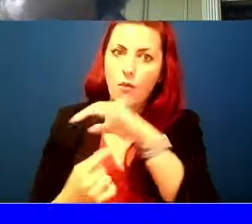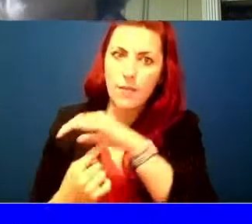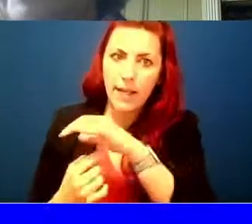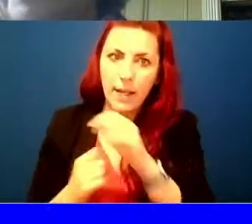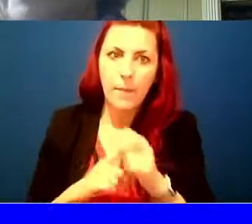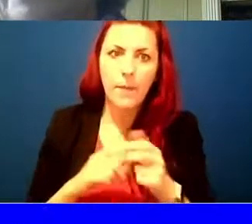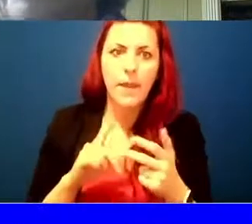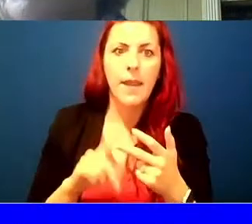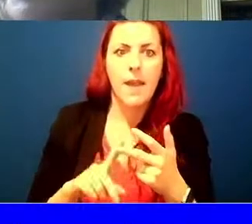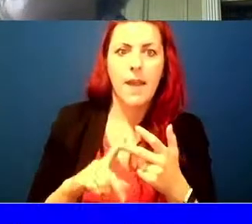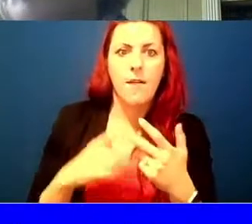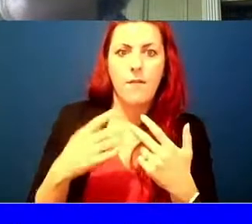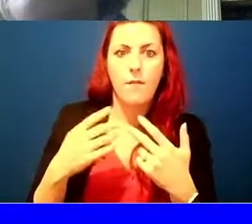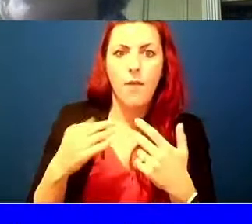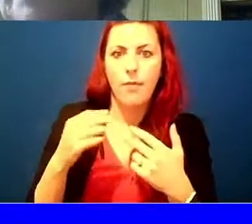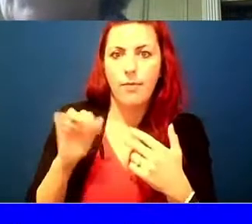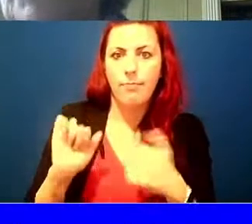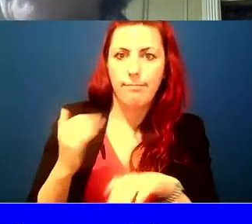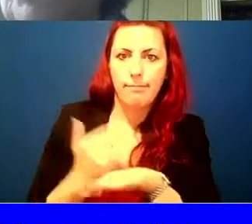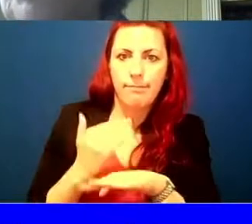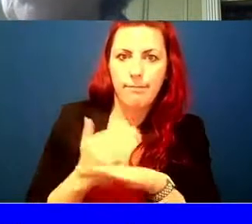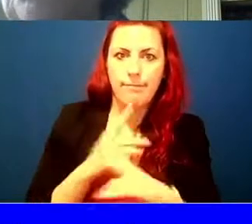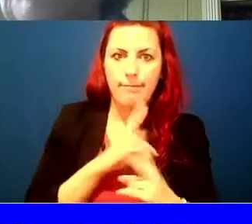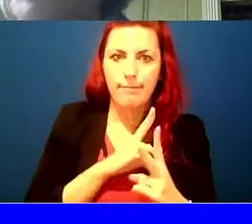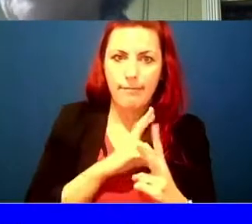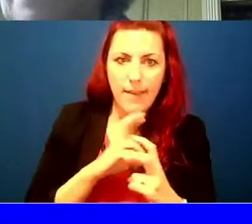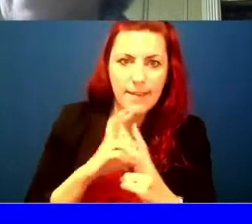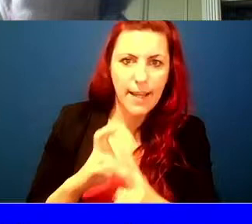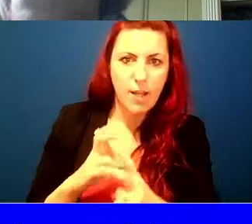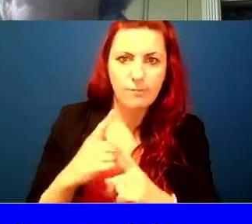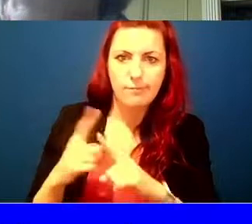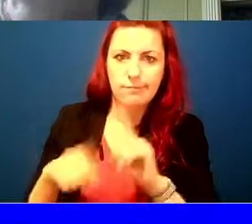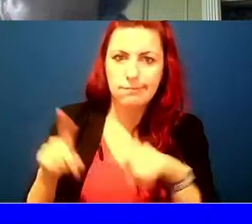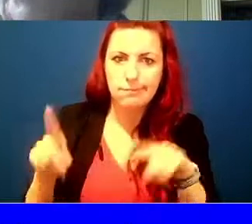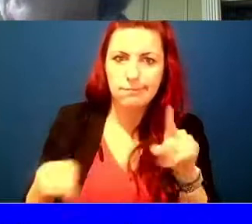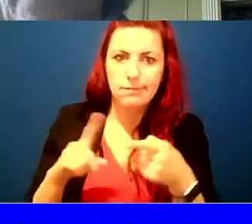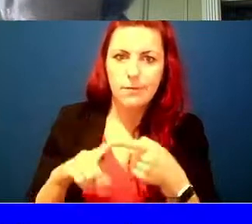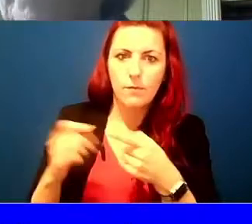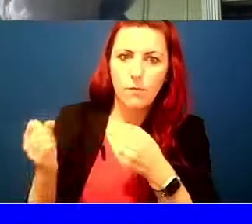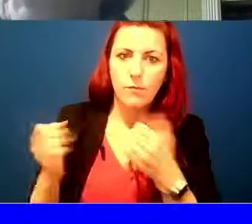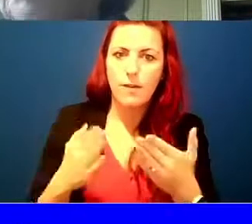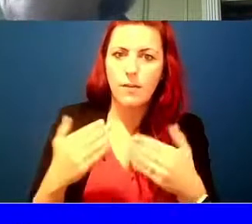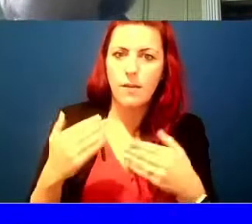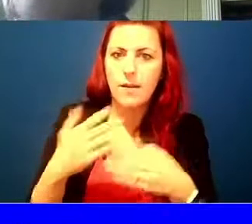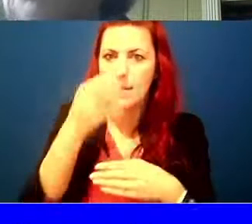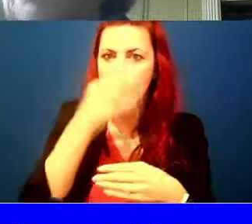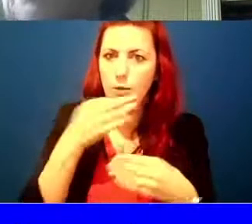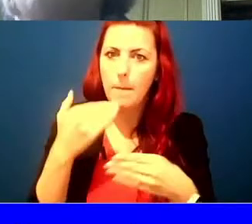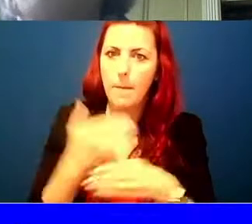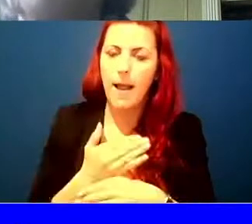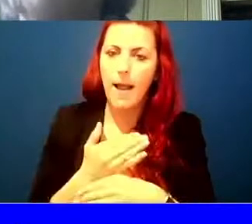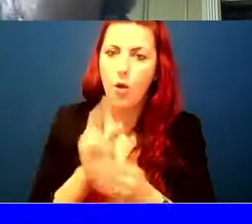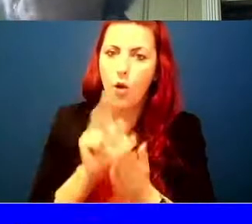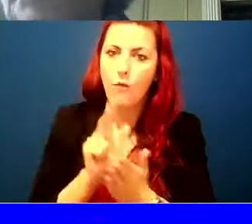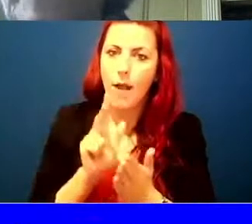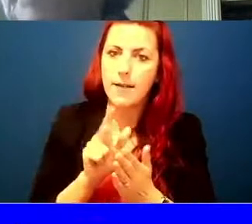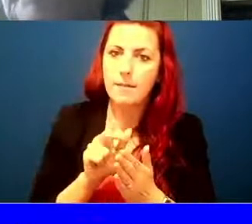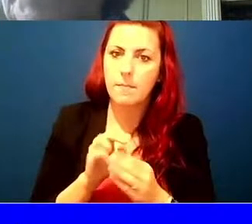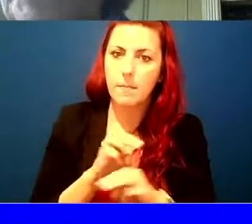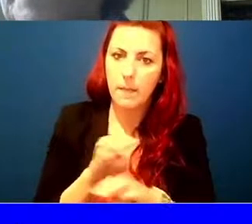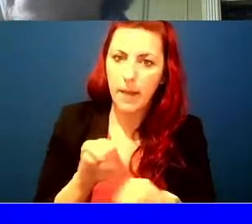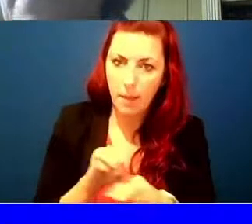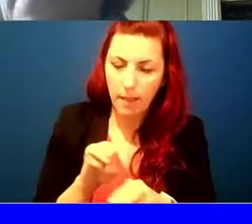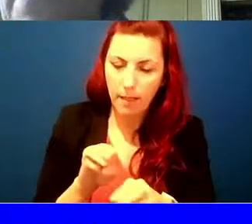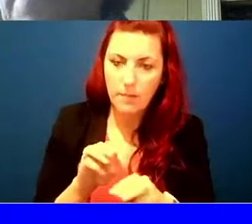entry and inspection by what we call authorised persons to protect the person or to obtain information